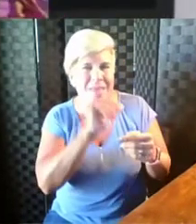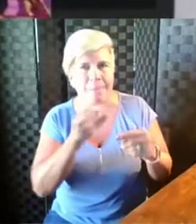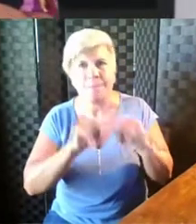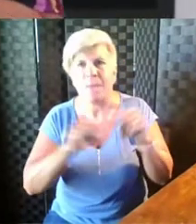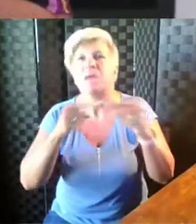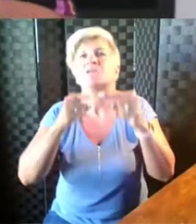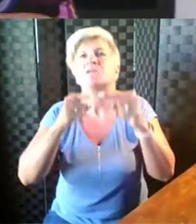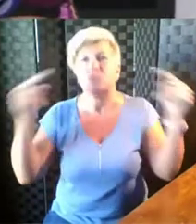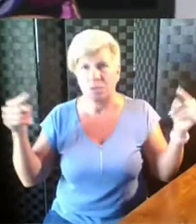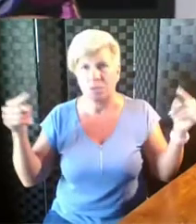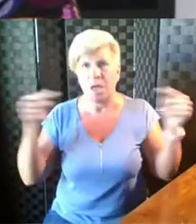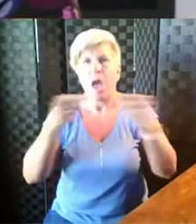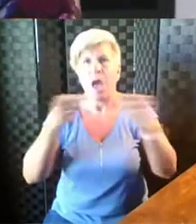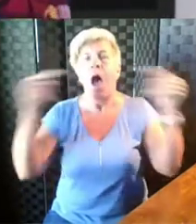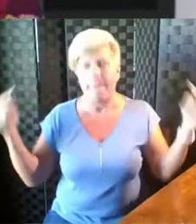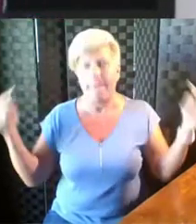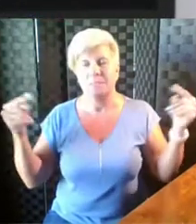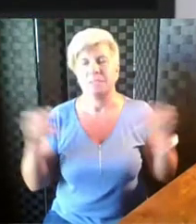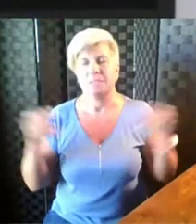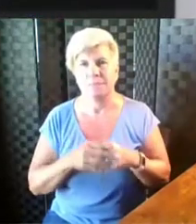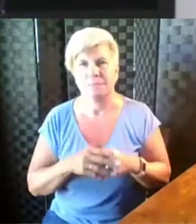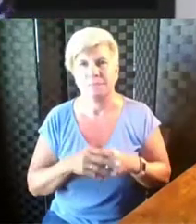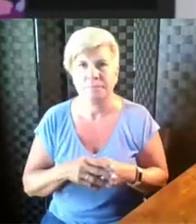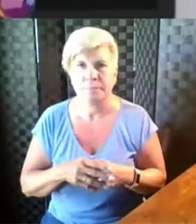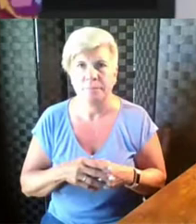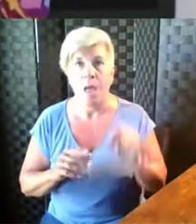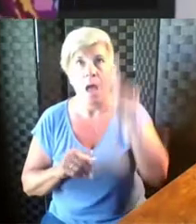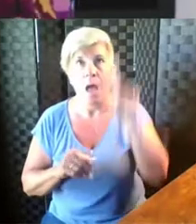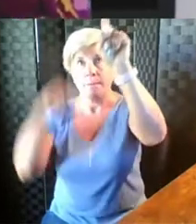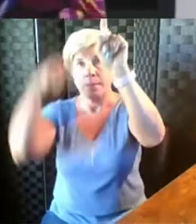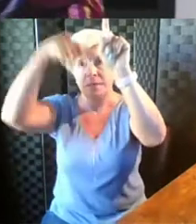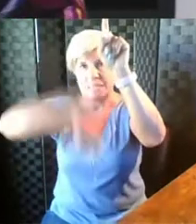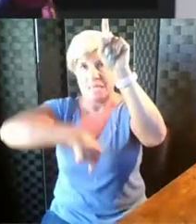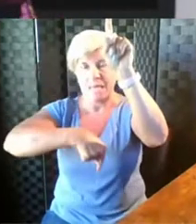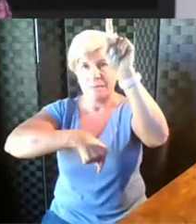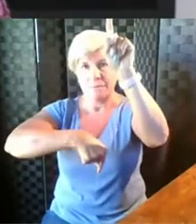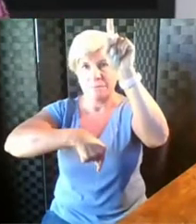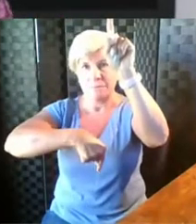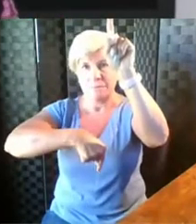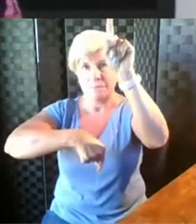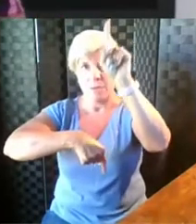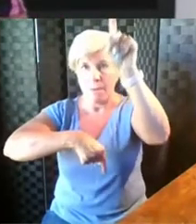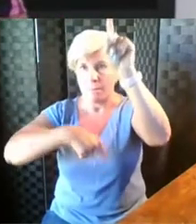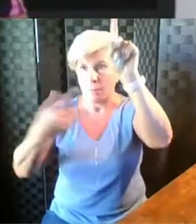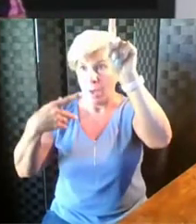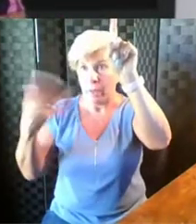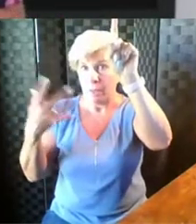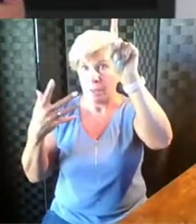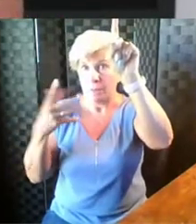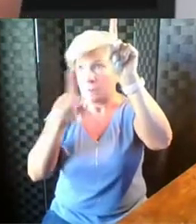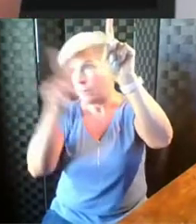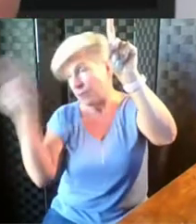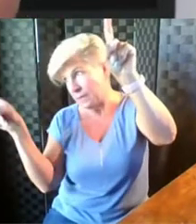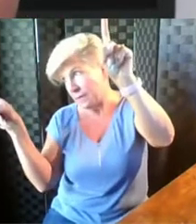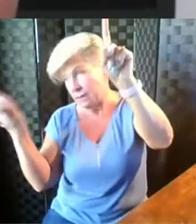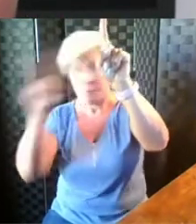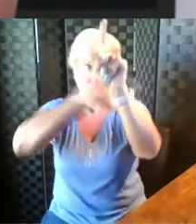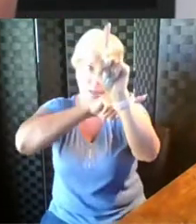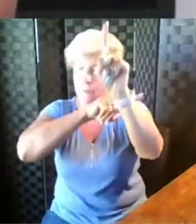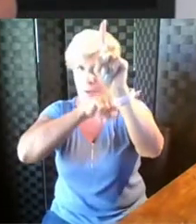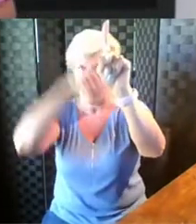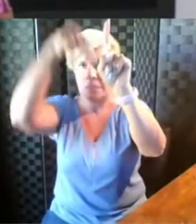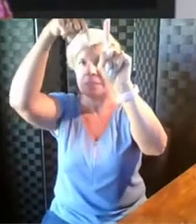but something that's directly opposite. For example, the opposite of up is not over